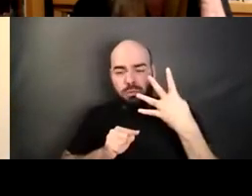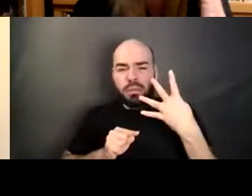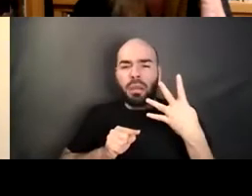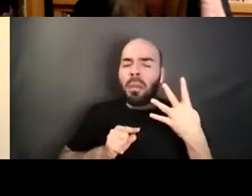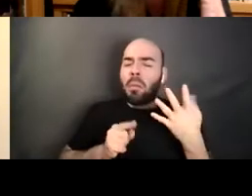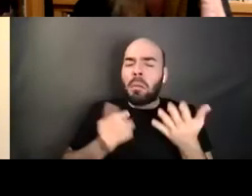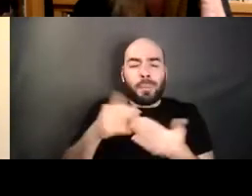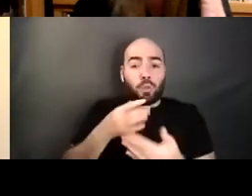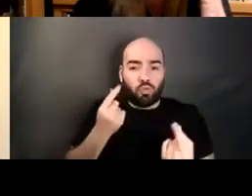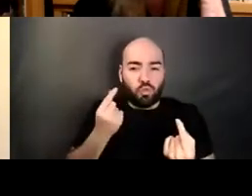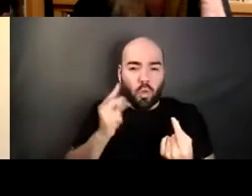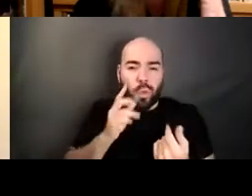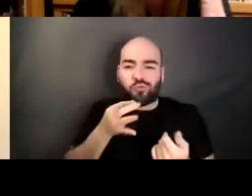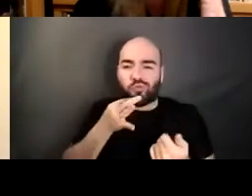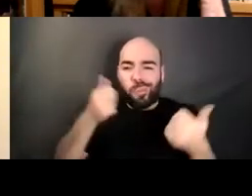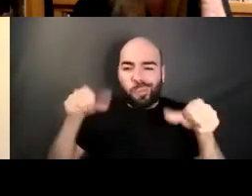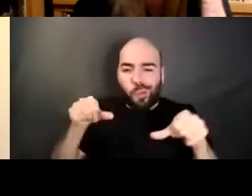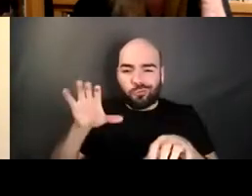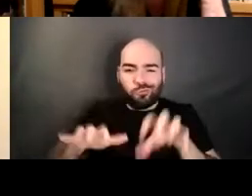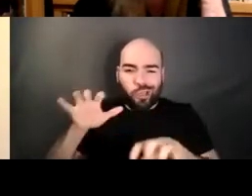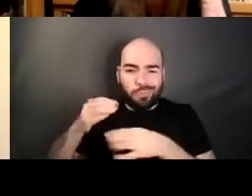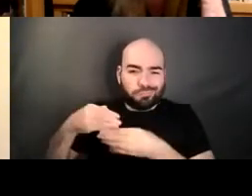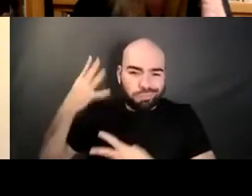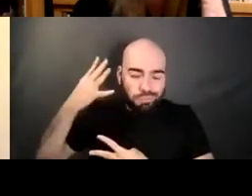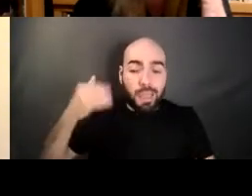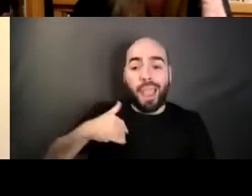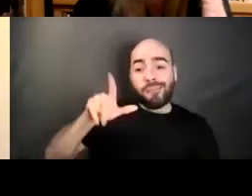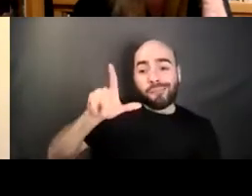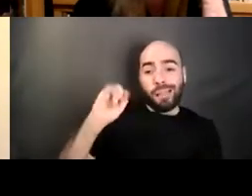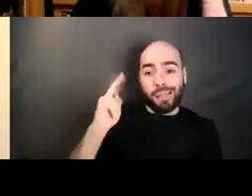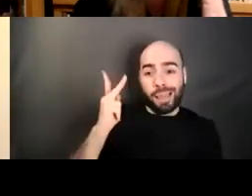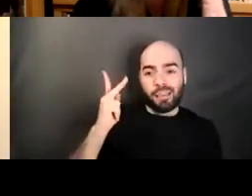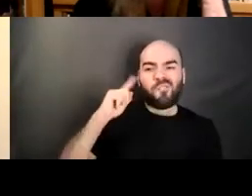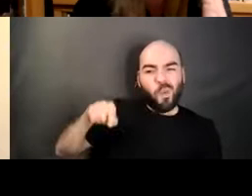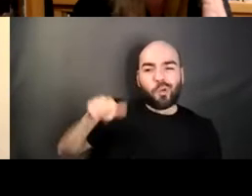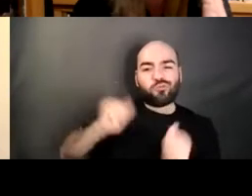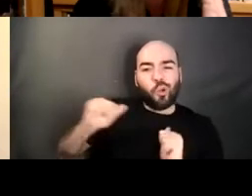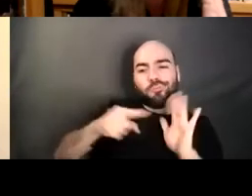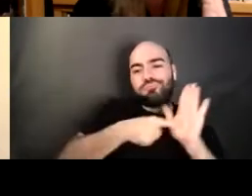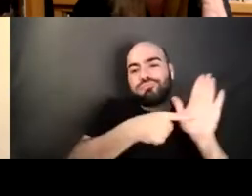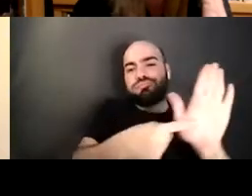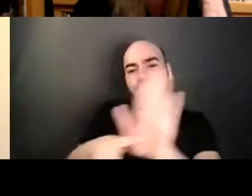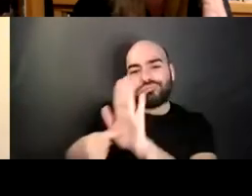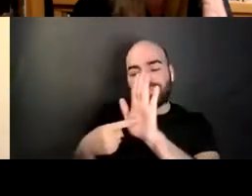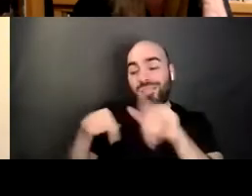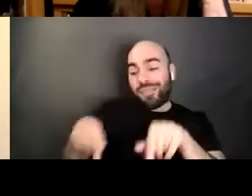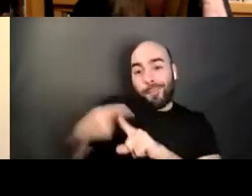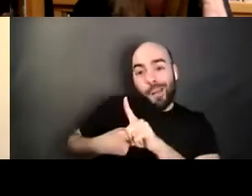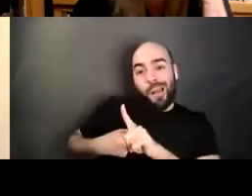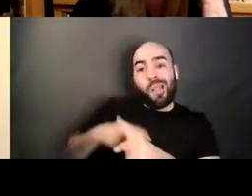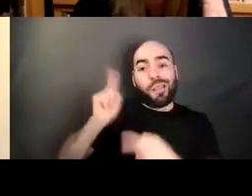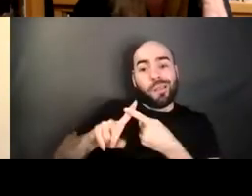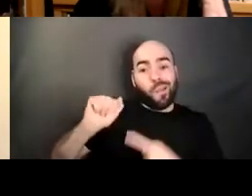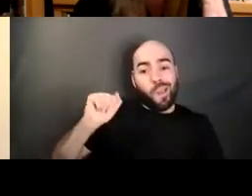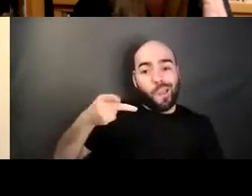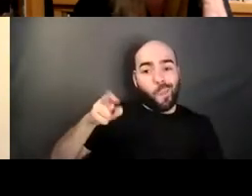in the chat, there's a link to the exhibit. So for the rest of the month till April 30th,